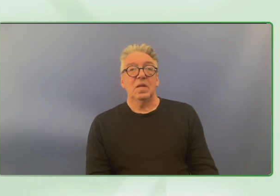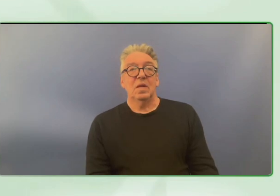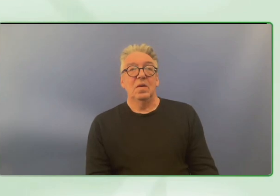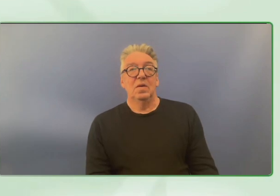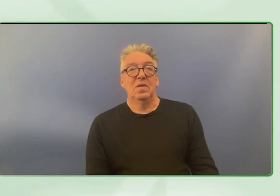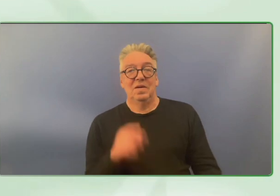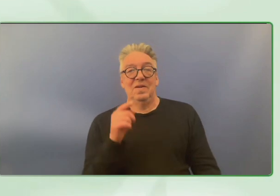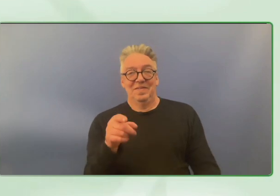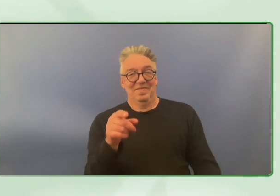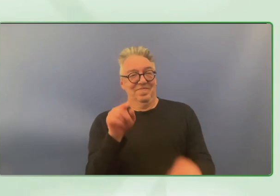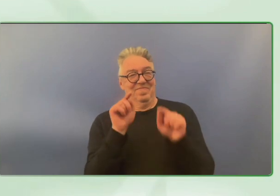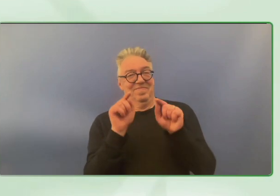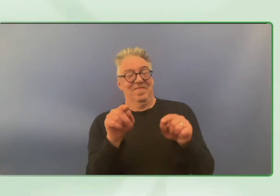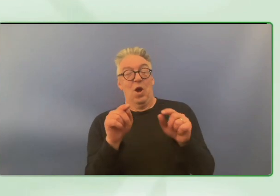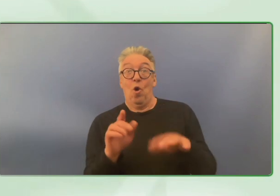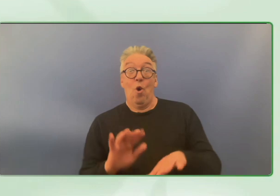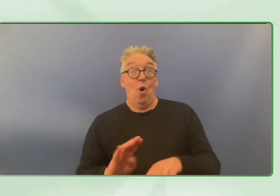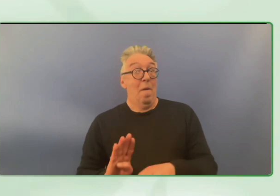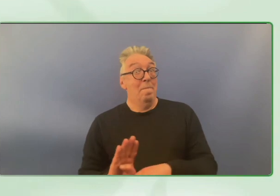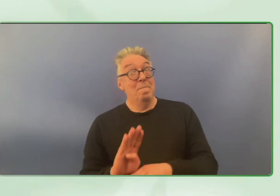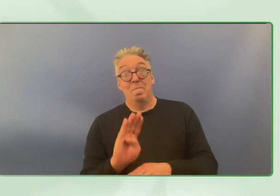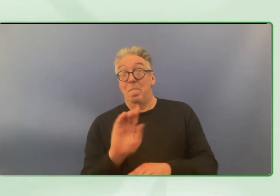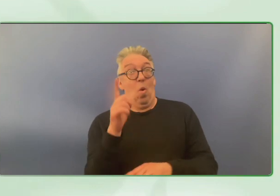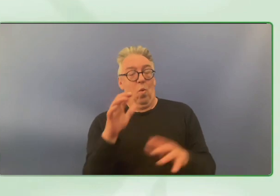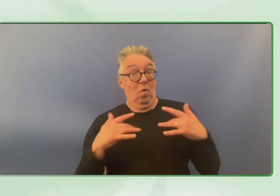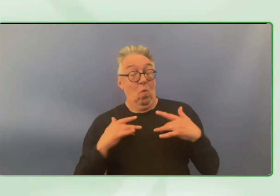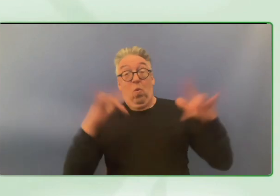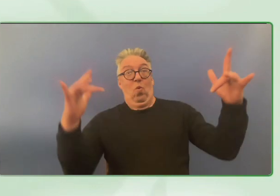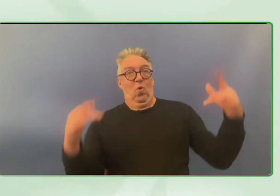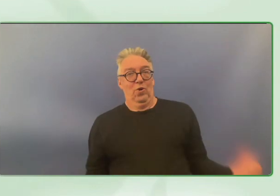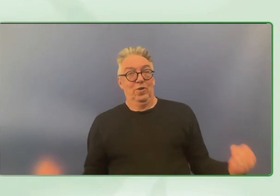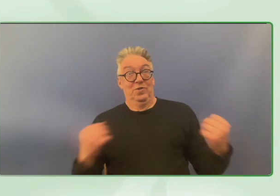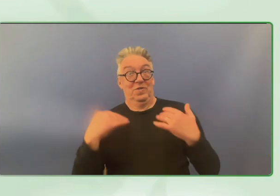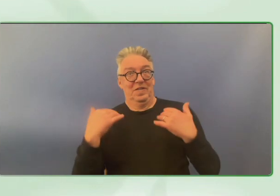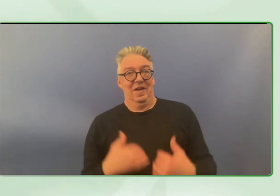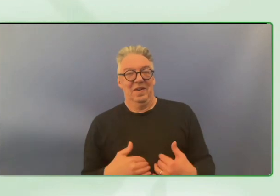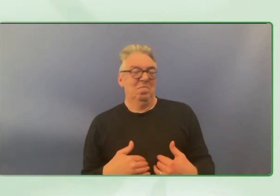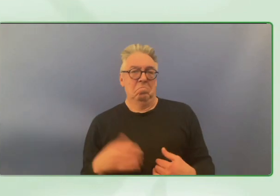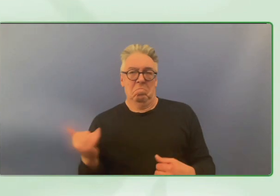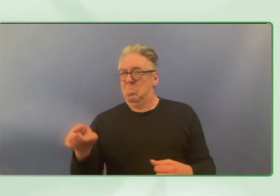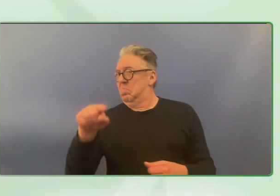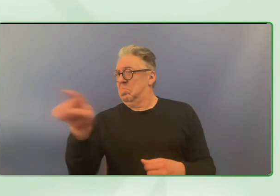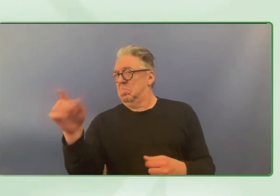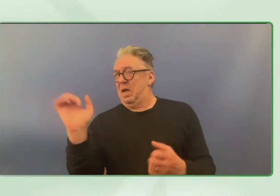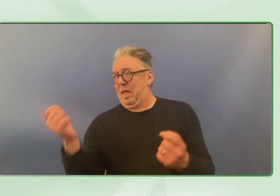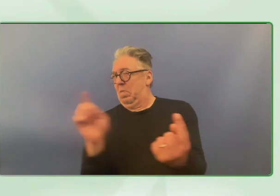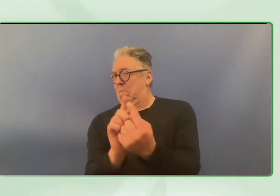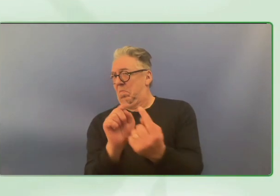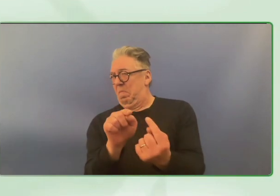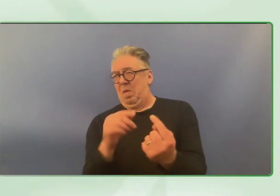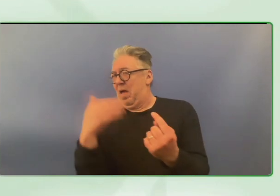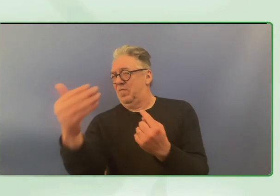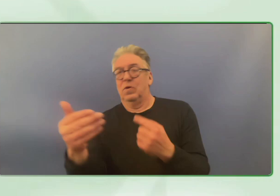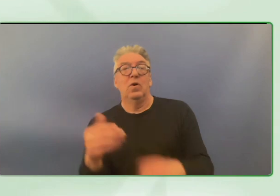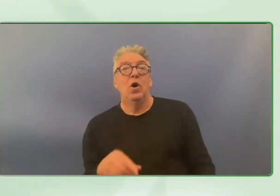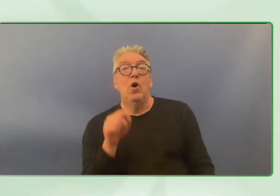jacket. And we can come and see you later if anybody has more questions. You told us about